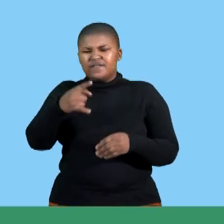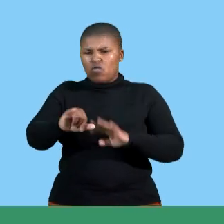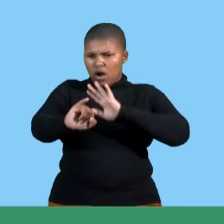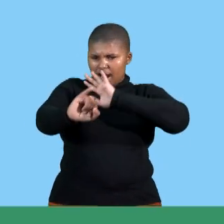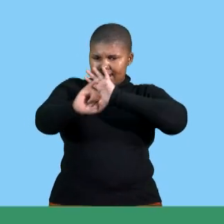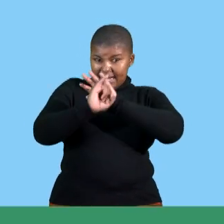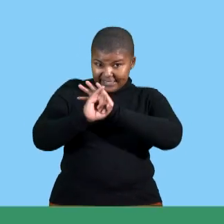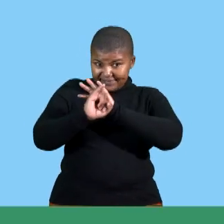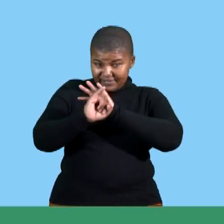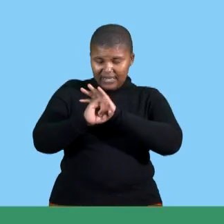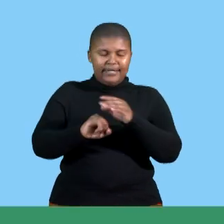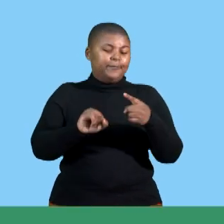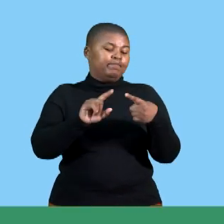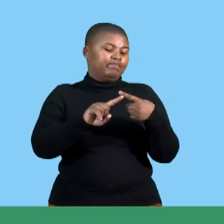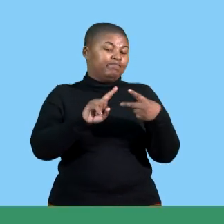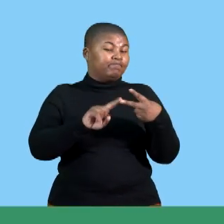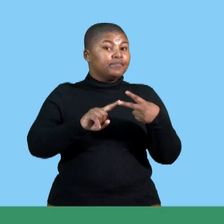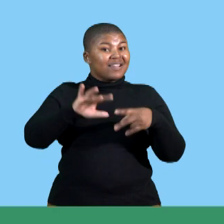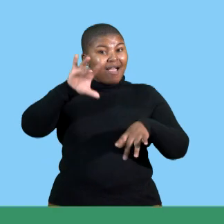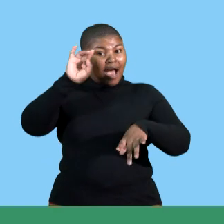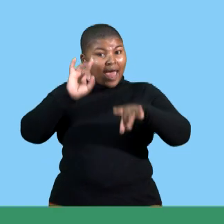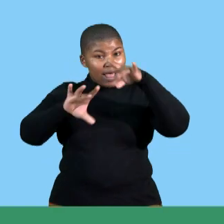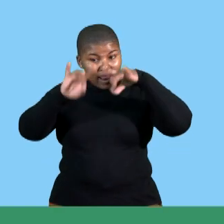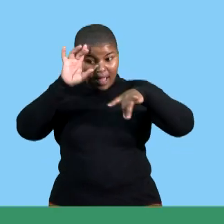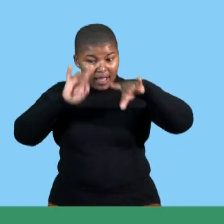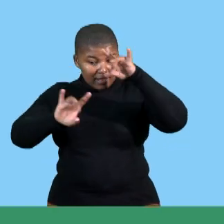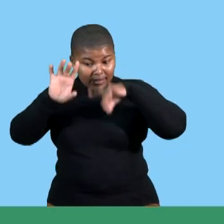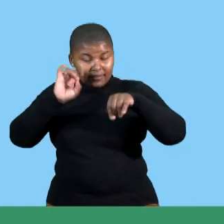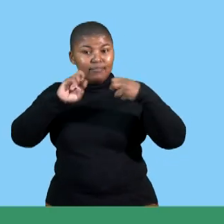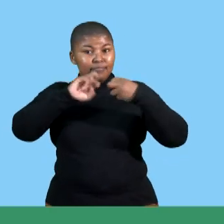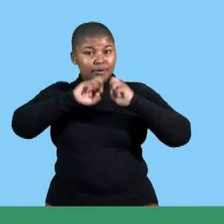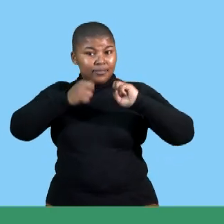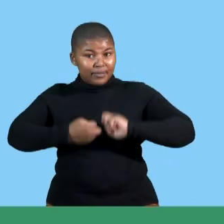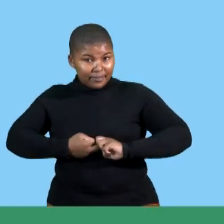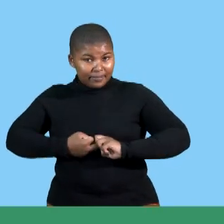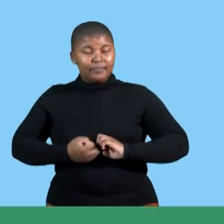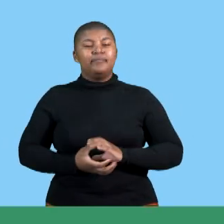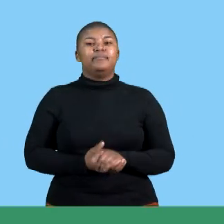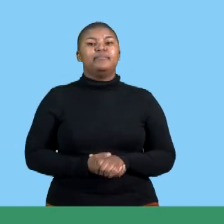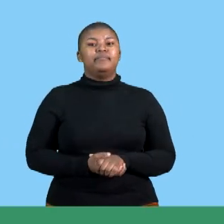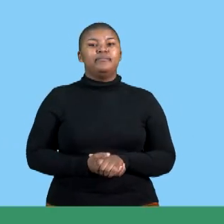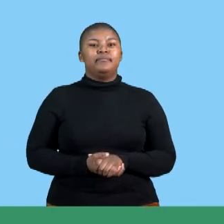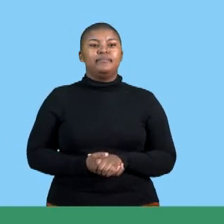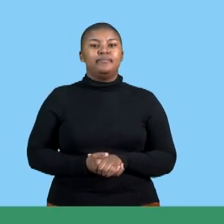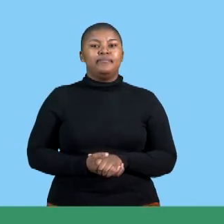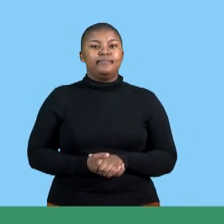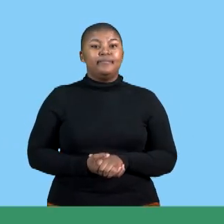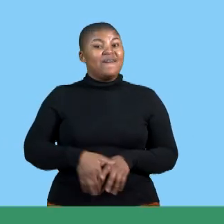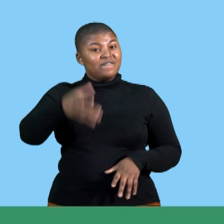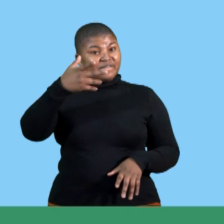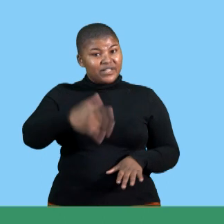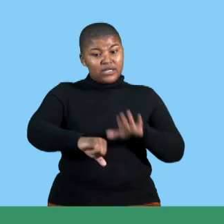of identifying, that is number one, and analyzing the problem, number two,